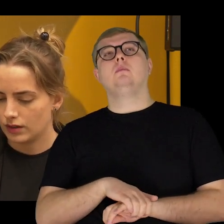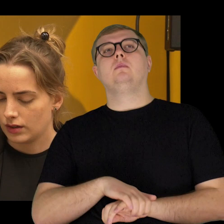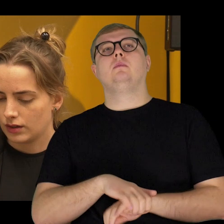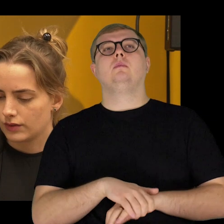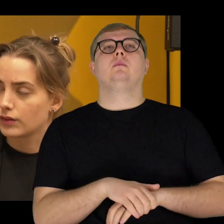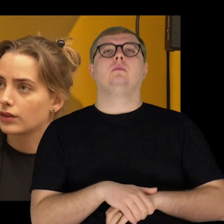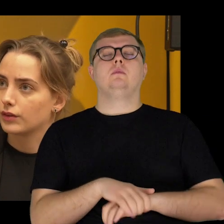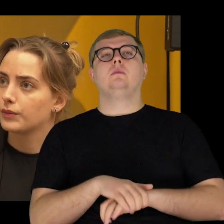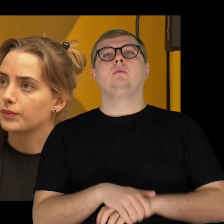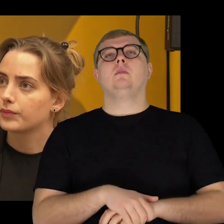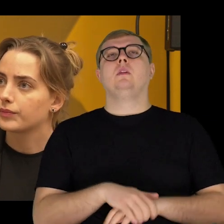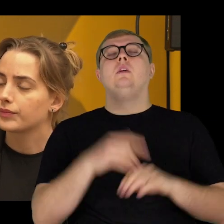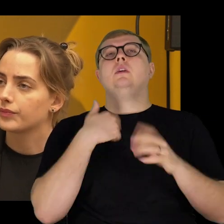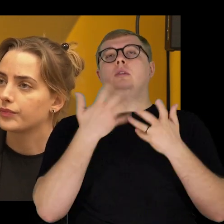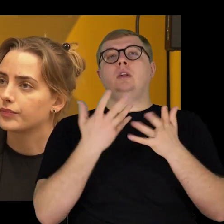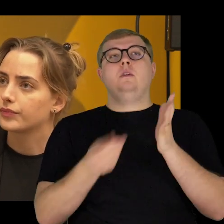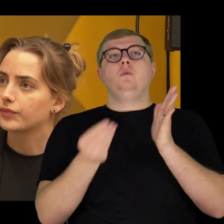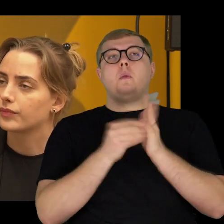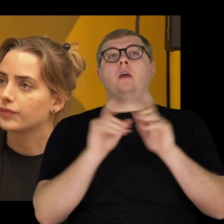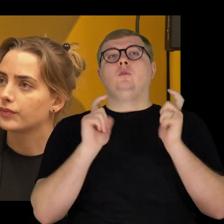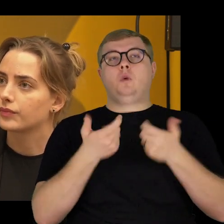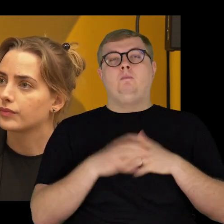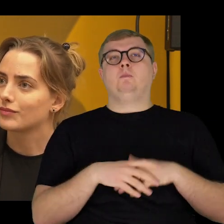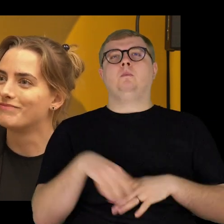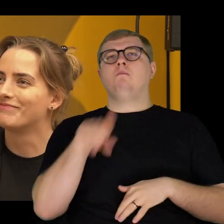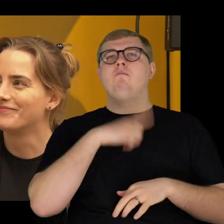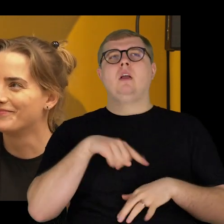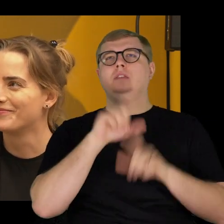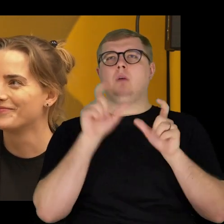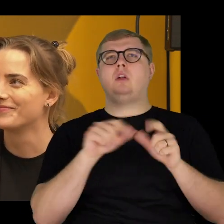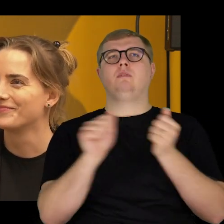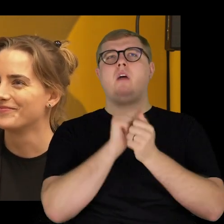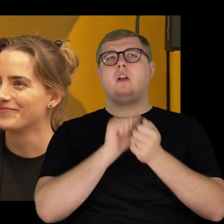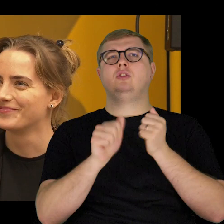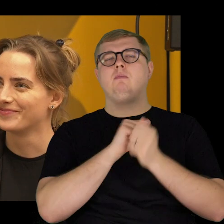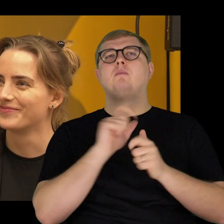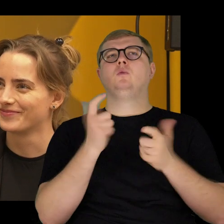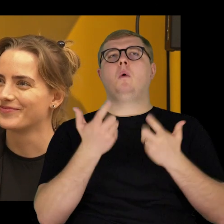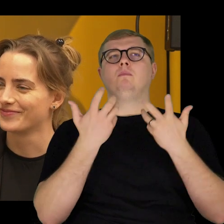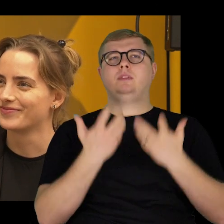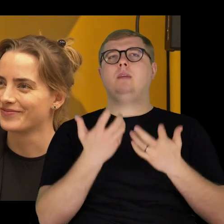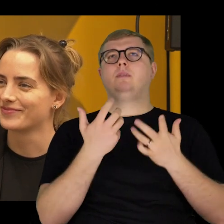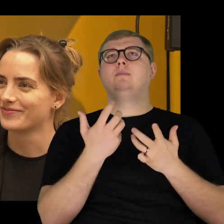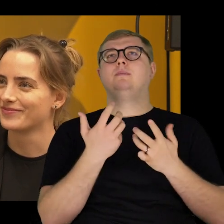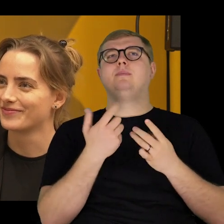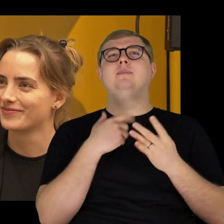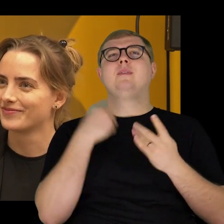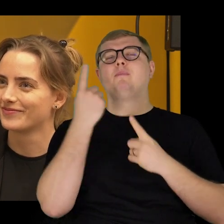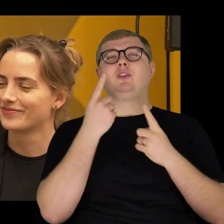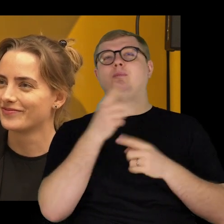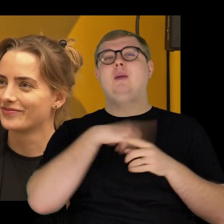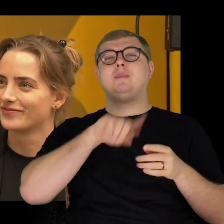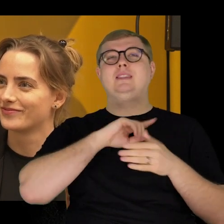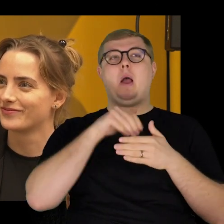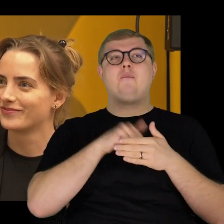I mean, I would add that obviously we are fighting a lot. I mean, it's something that is like, I mean, today we are well